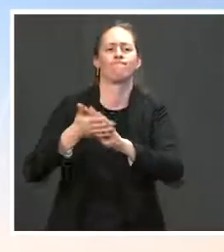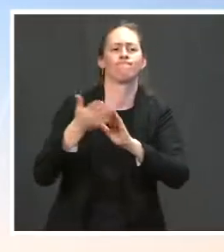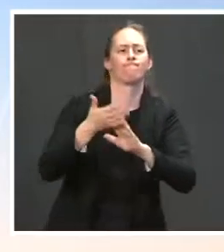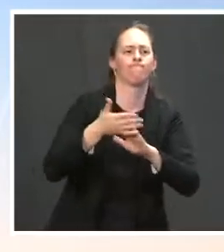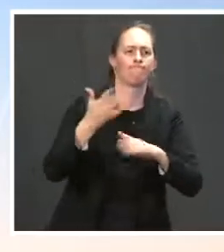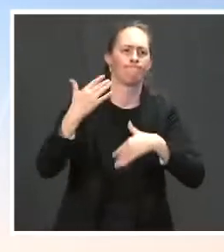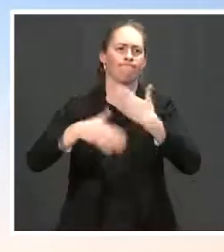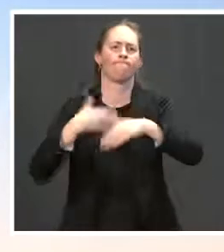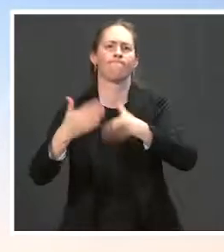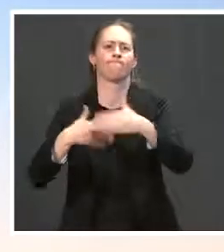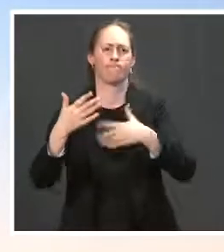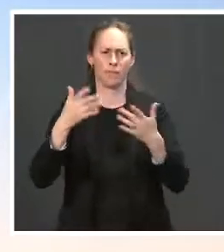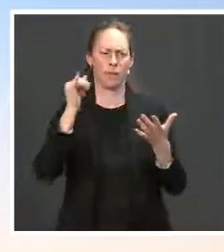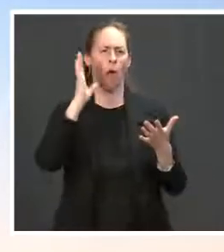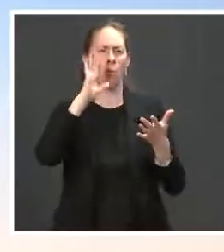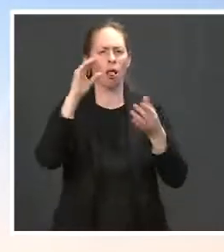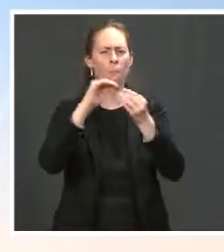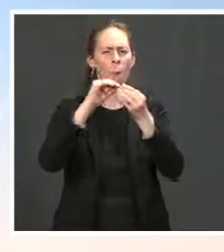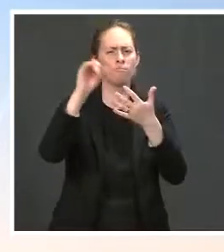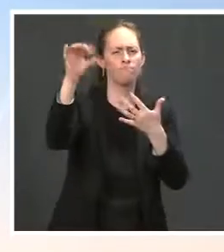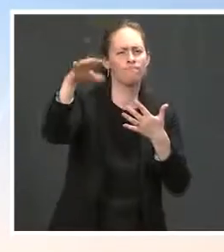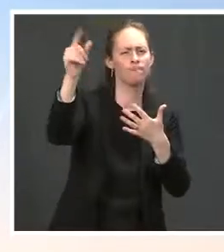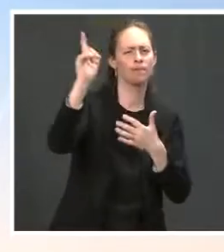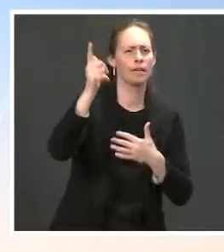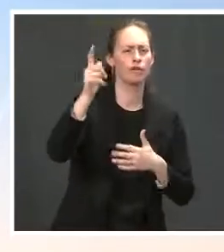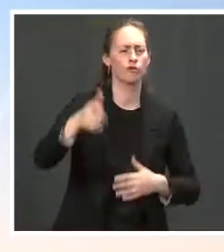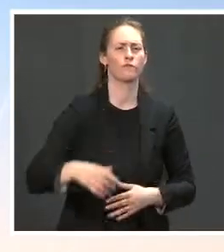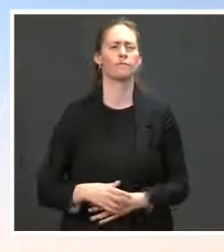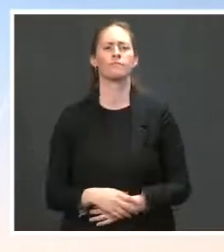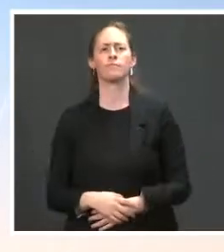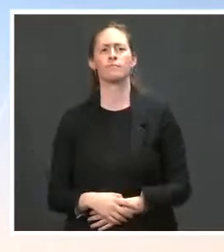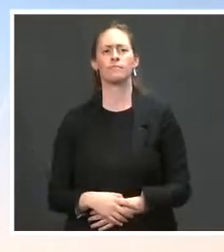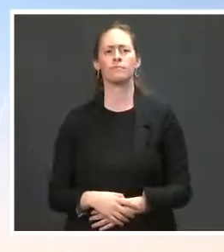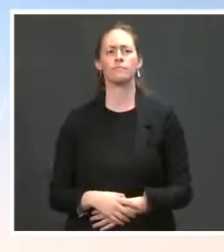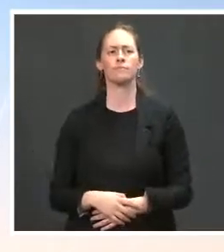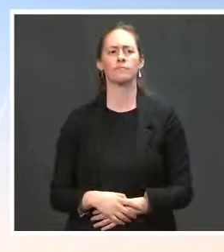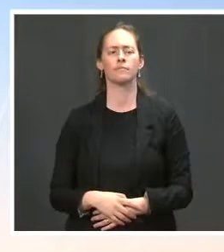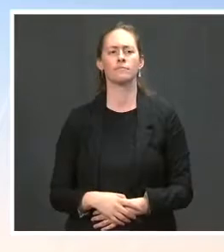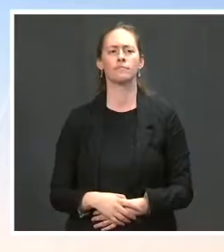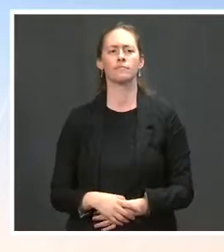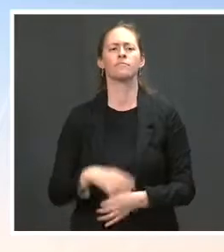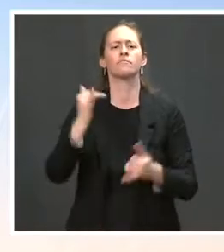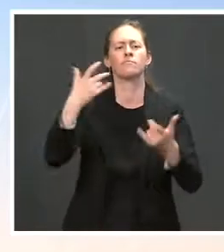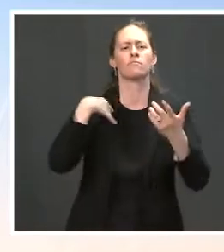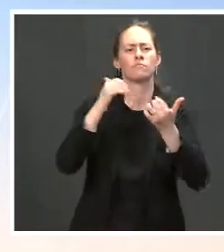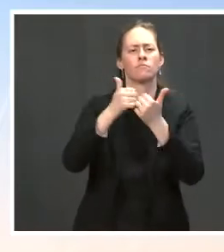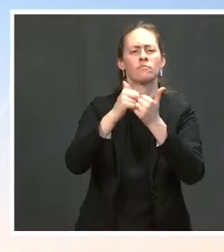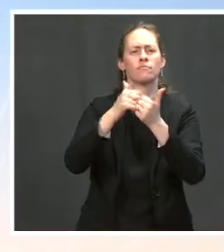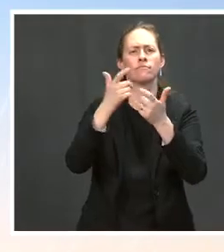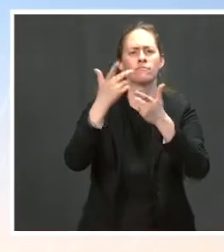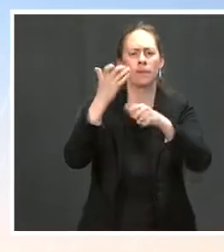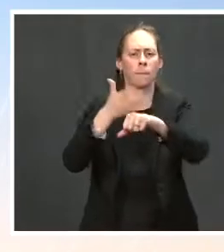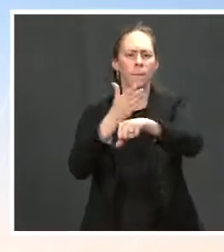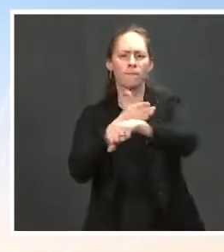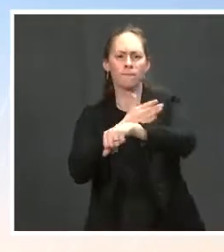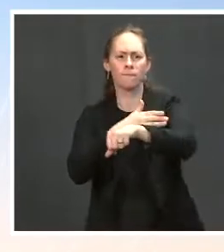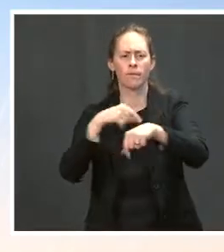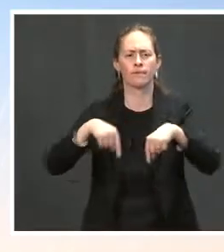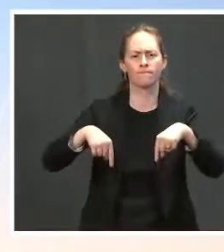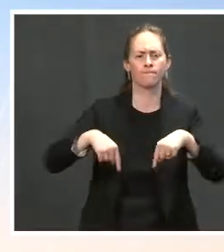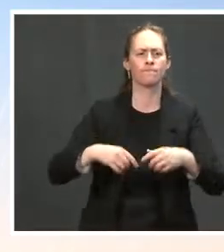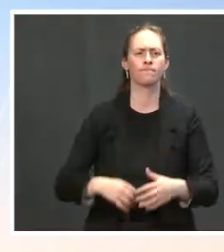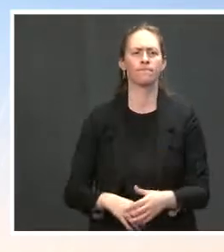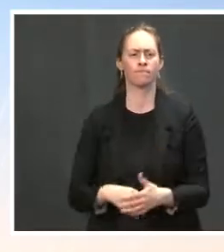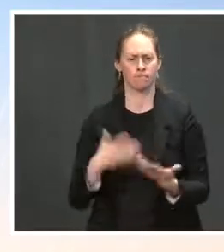point about kind of getting the muscles back to where Yeah. they need to be, we're curious just about what capacity does exist right